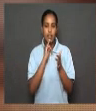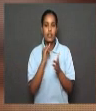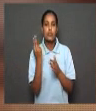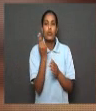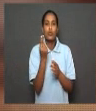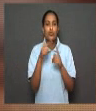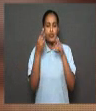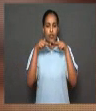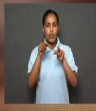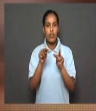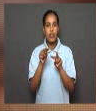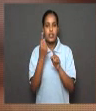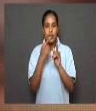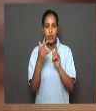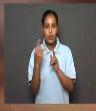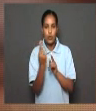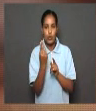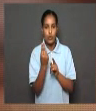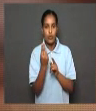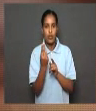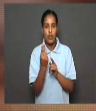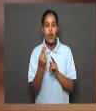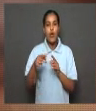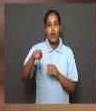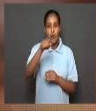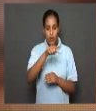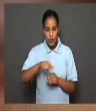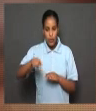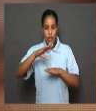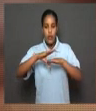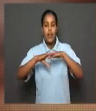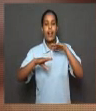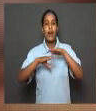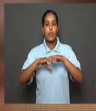to focus on the ways in which orbitals overlap.